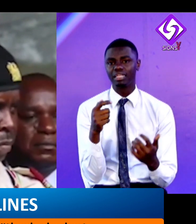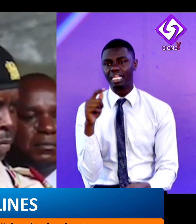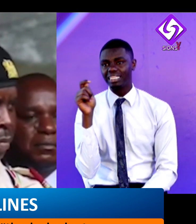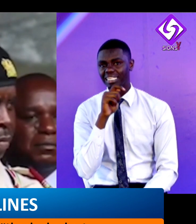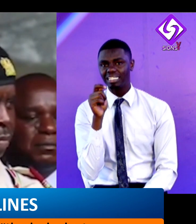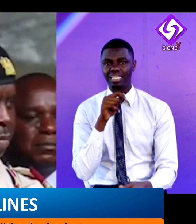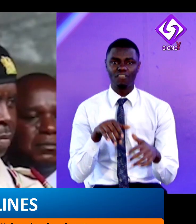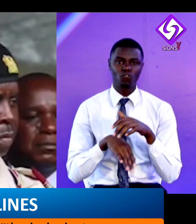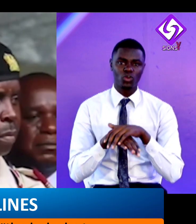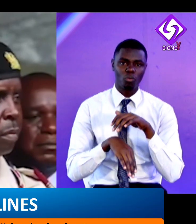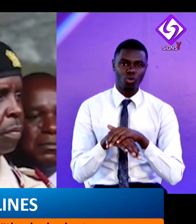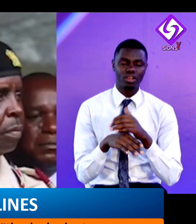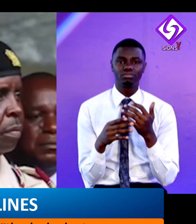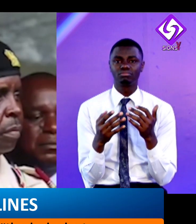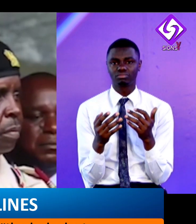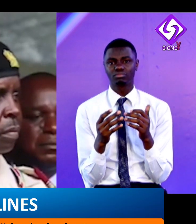football,